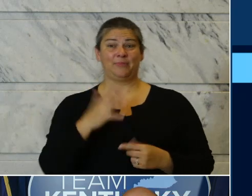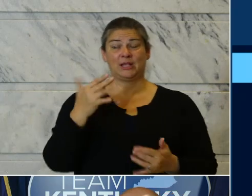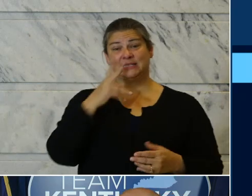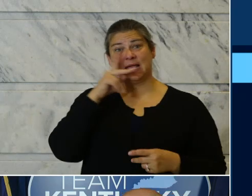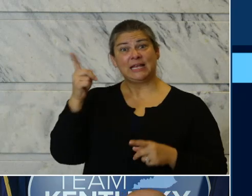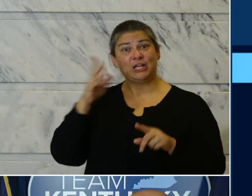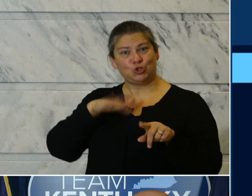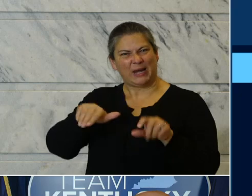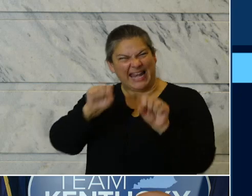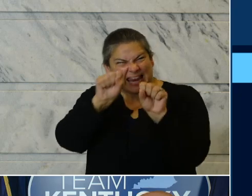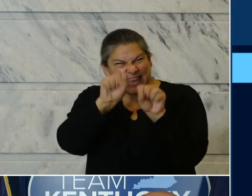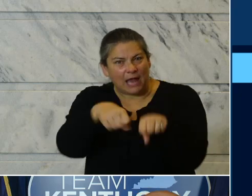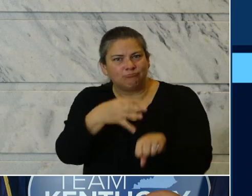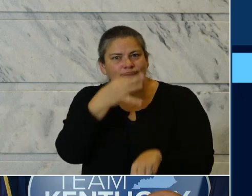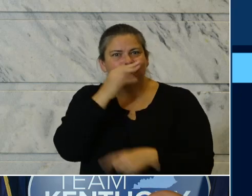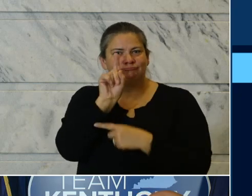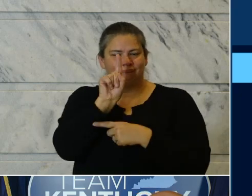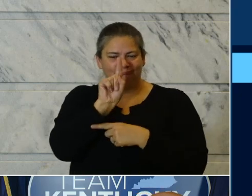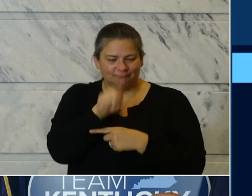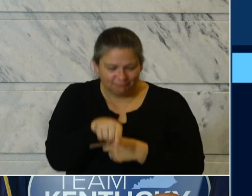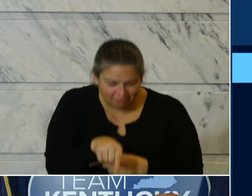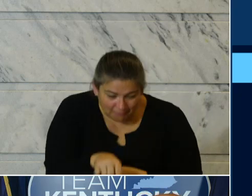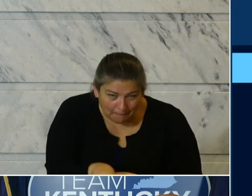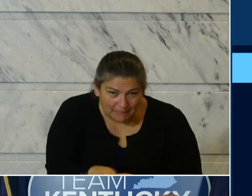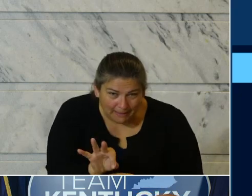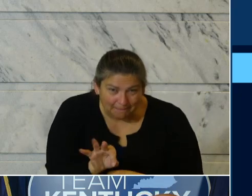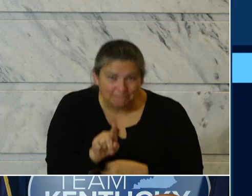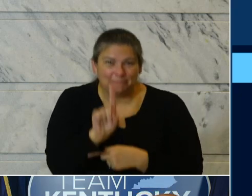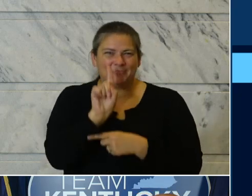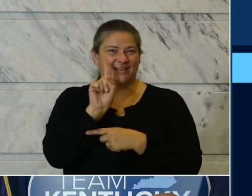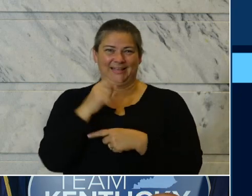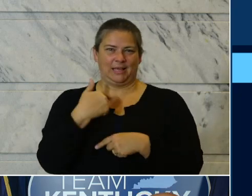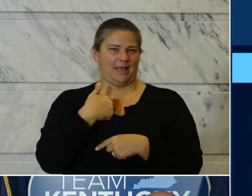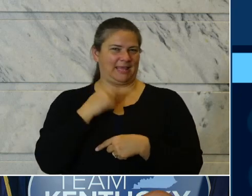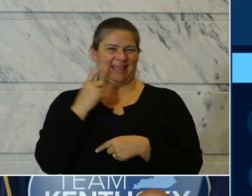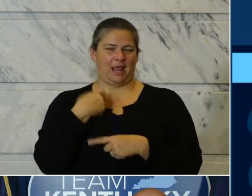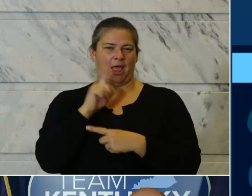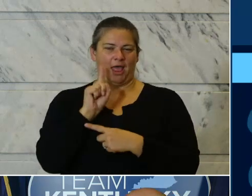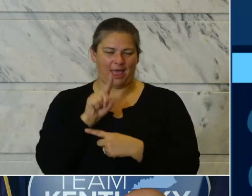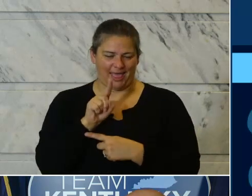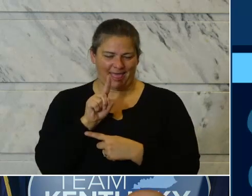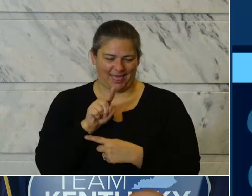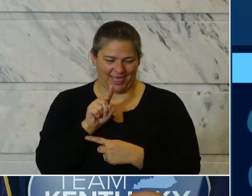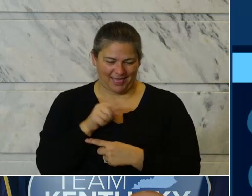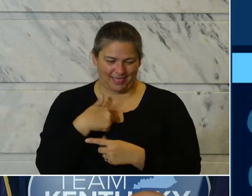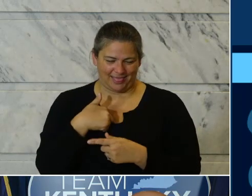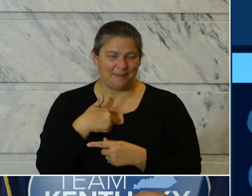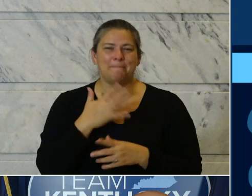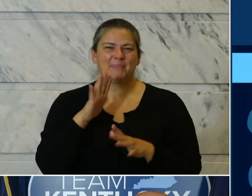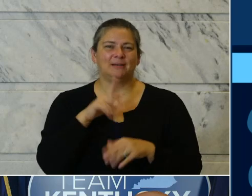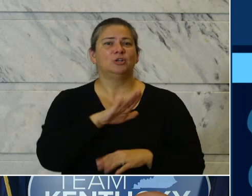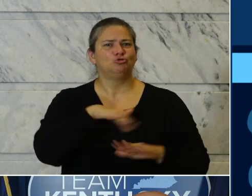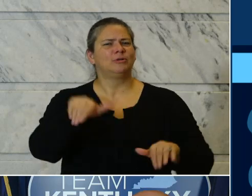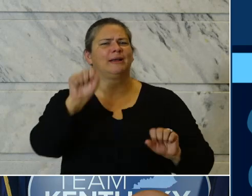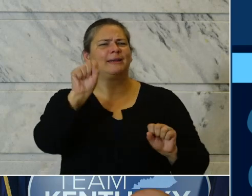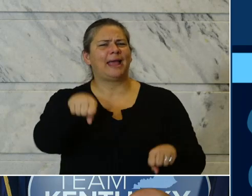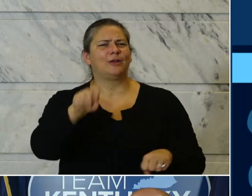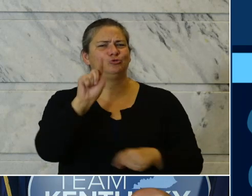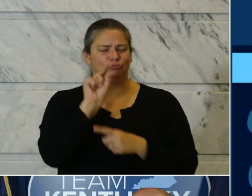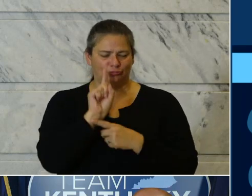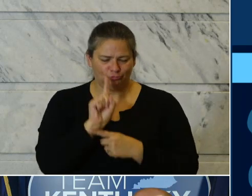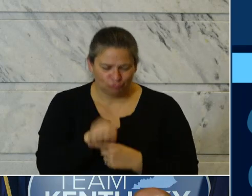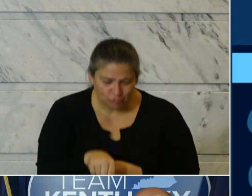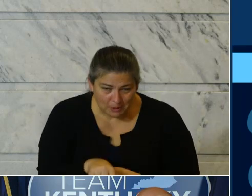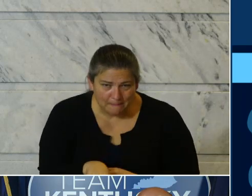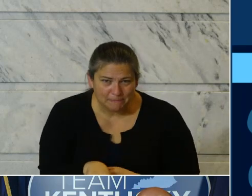up candy. So they are more flexible than I am at my stage of life. So we go on to the next slide, please. And I just put her in